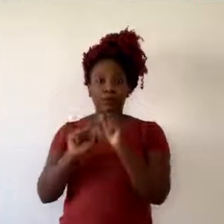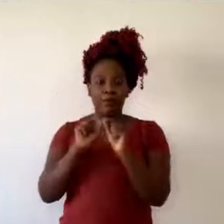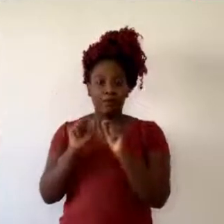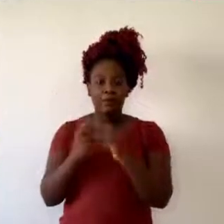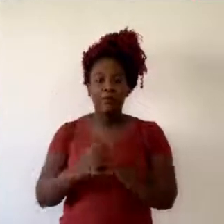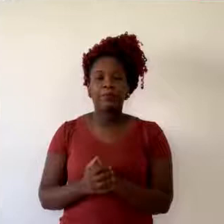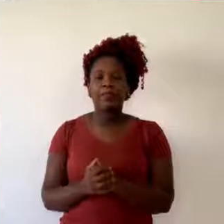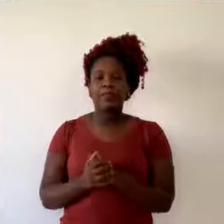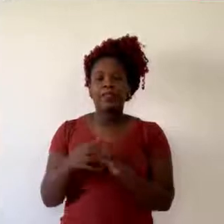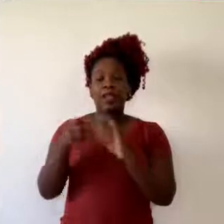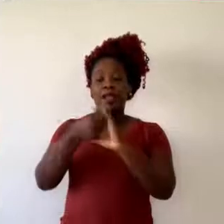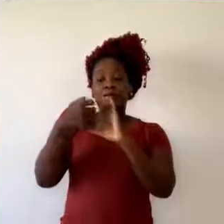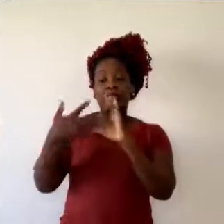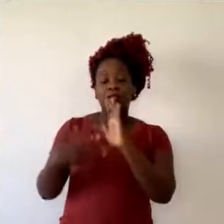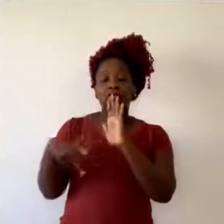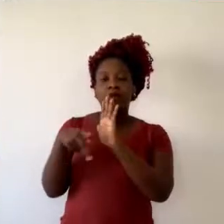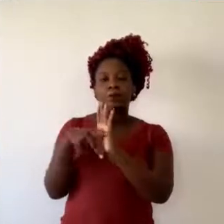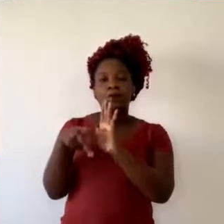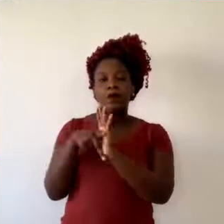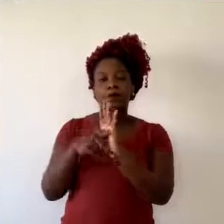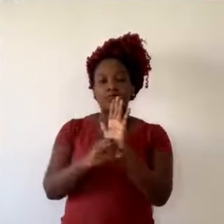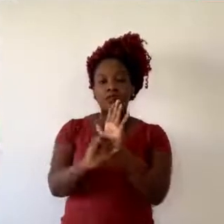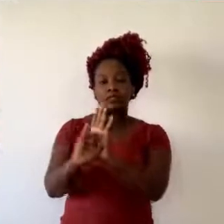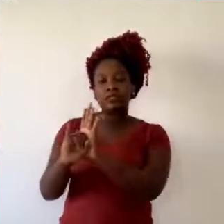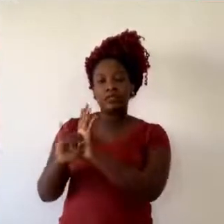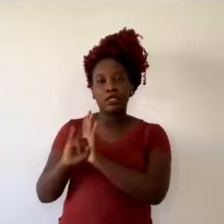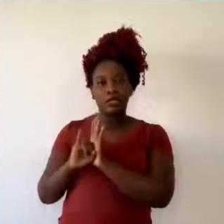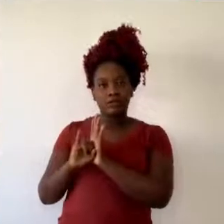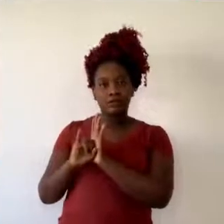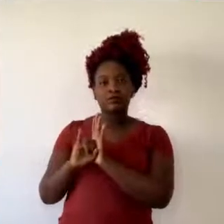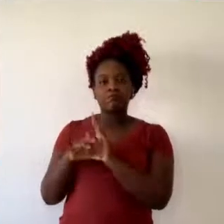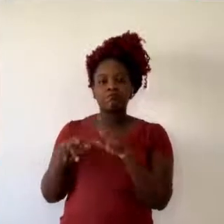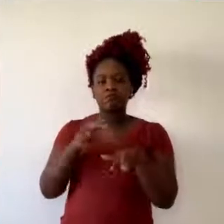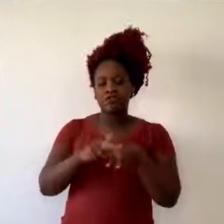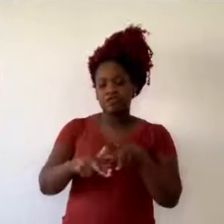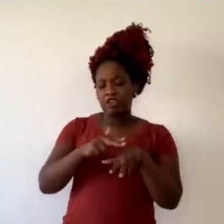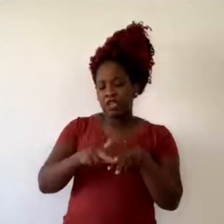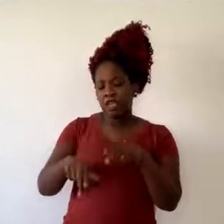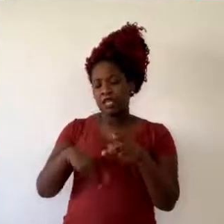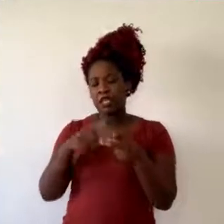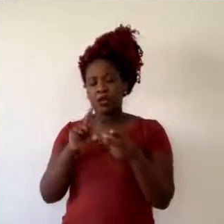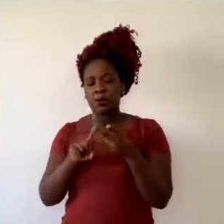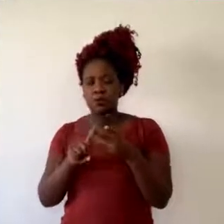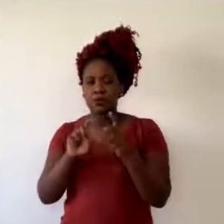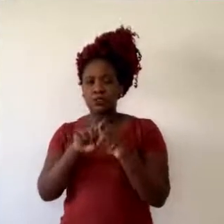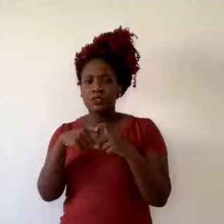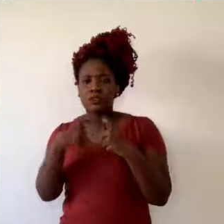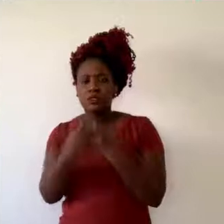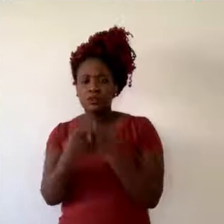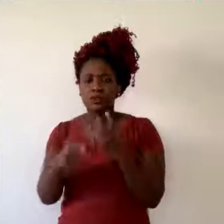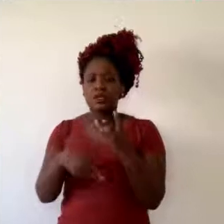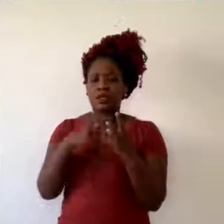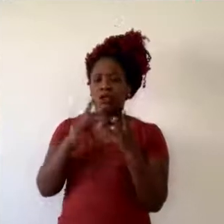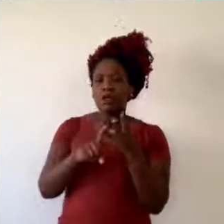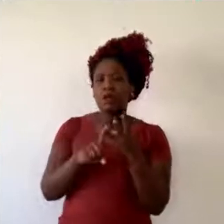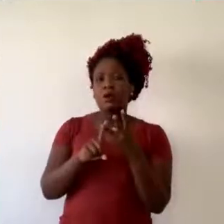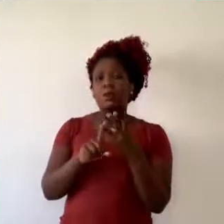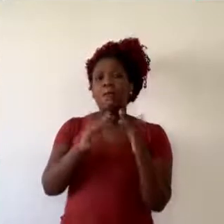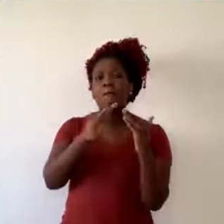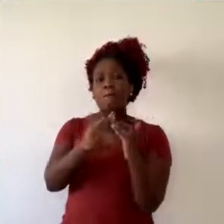What are social determinants? Are aspects of our identity, issues of gender, sexual